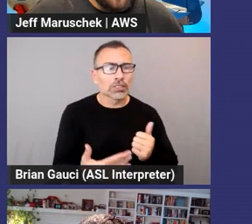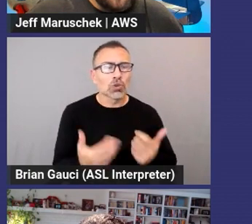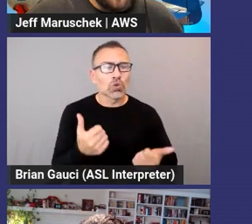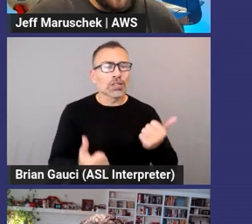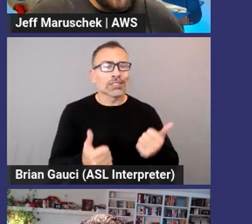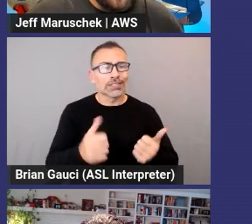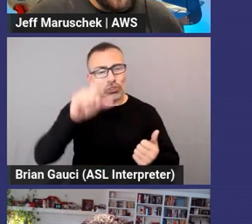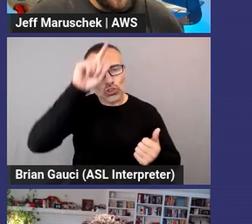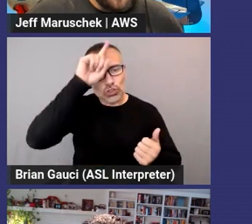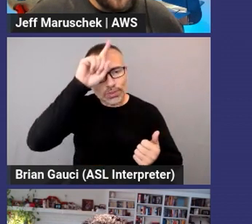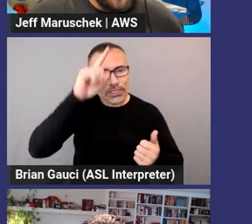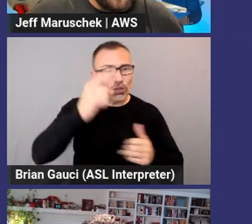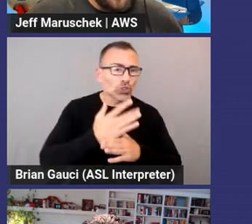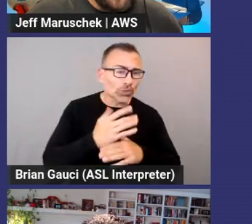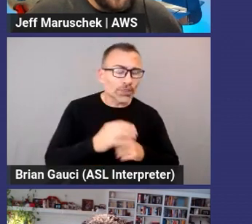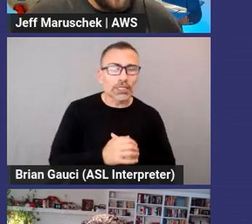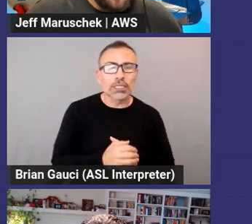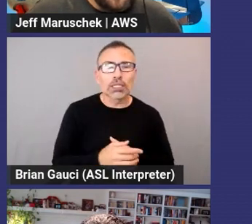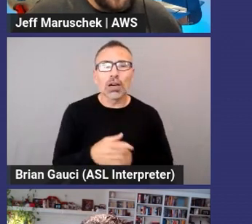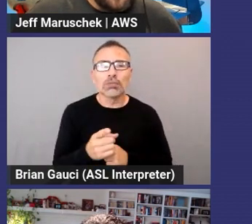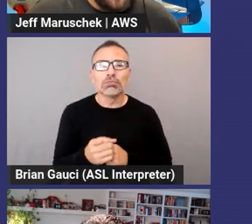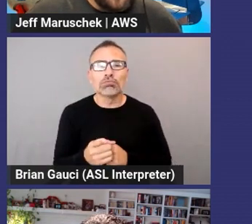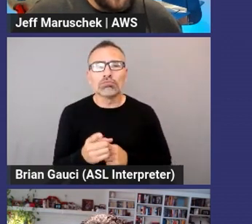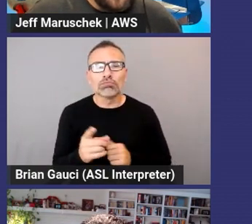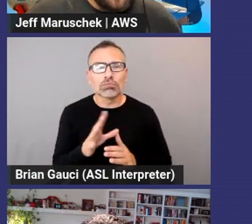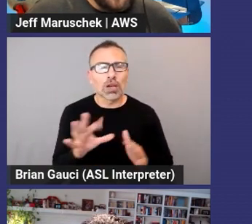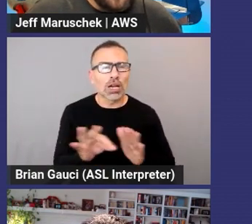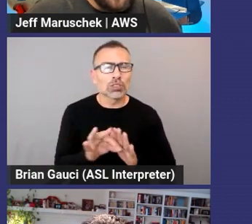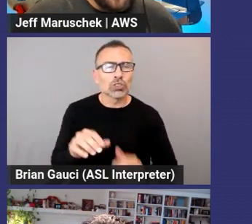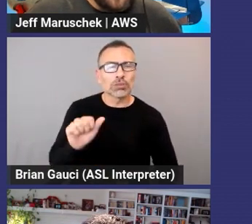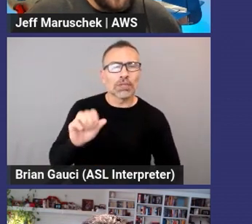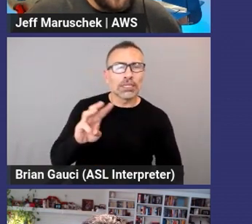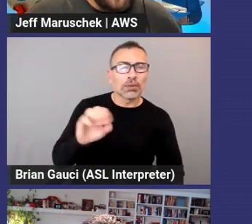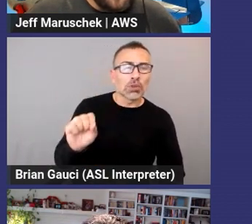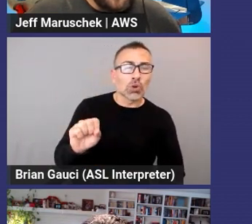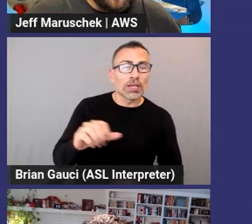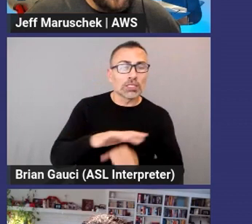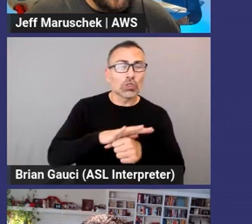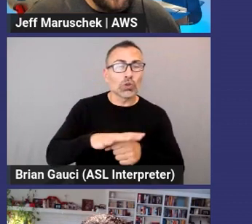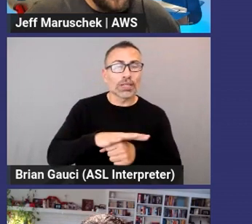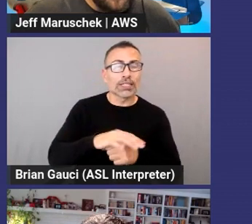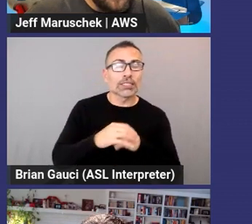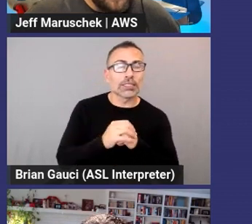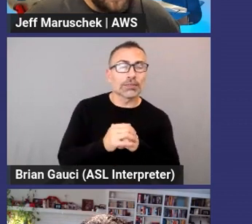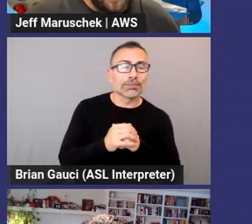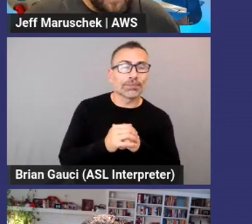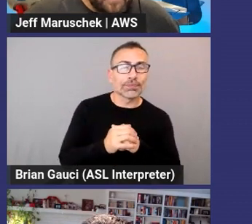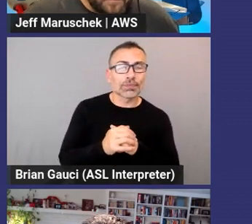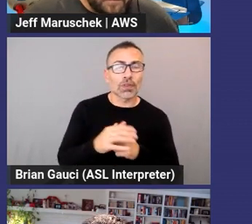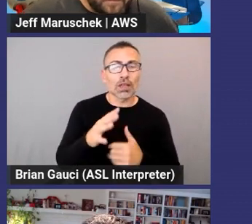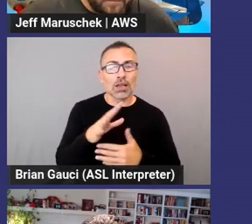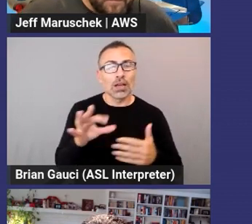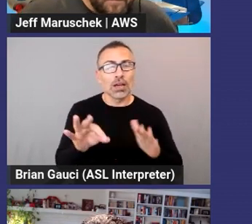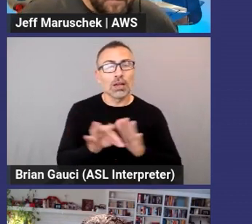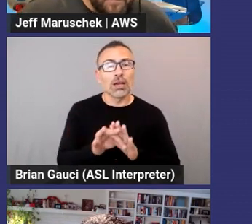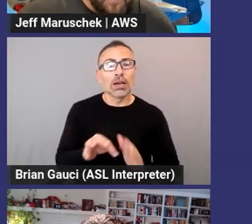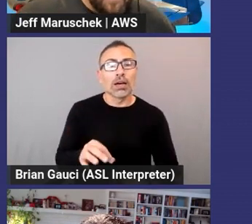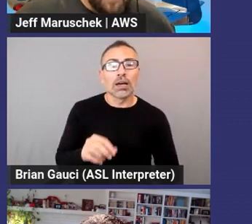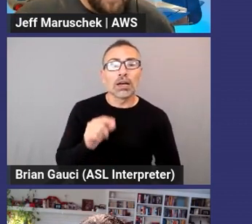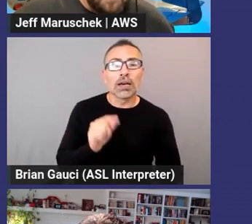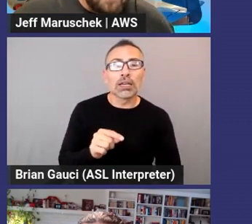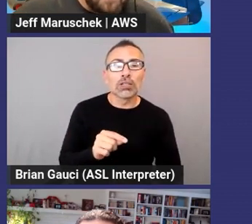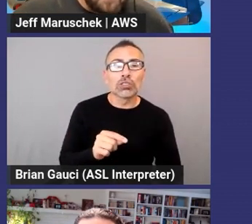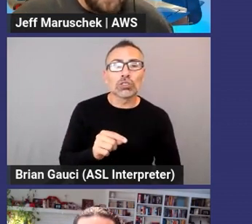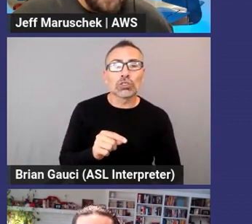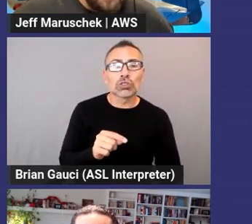Germany. And let's say I choose my AWS location. I choose this US East one. And